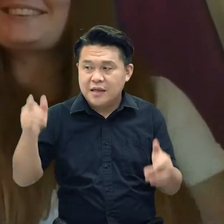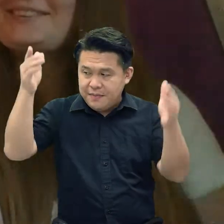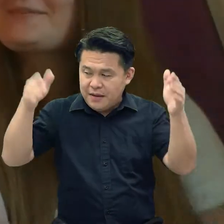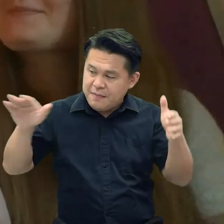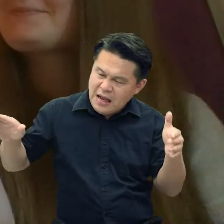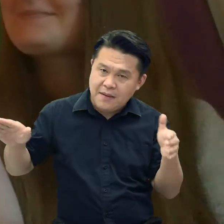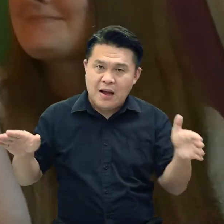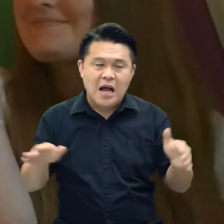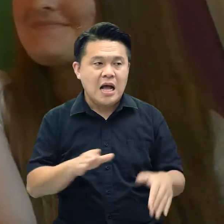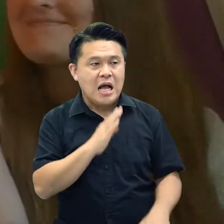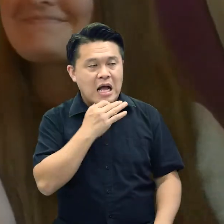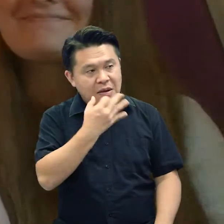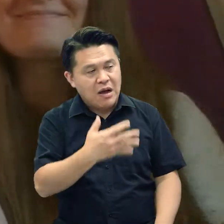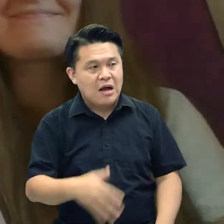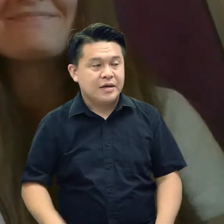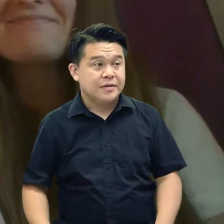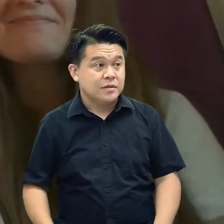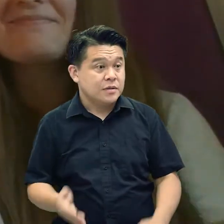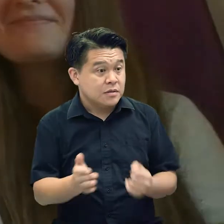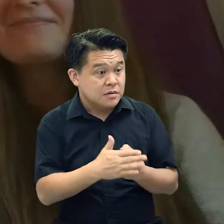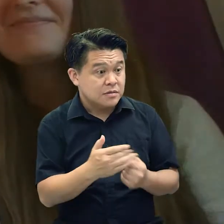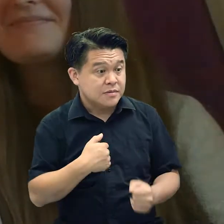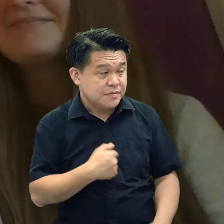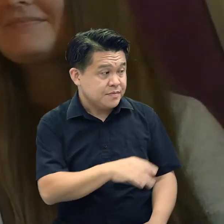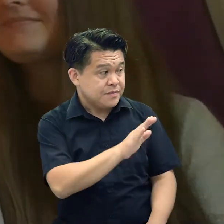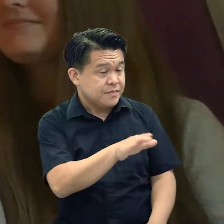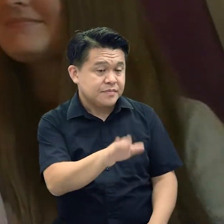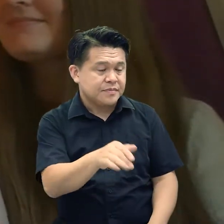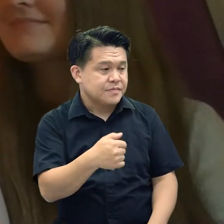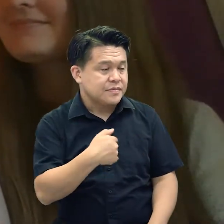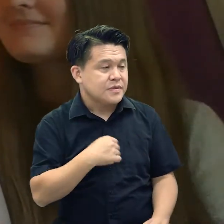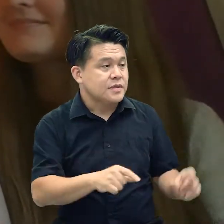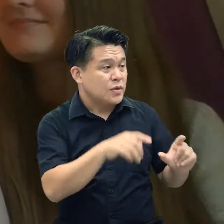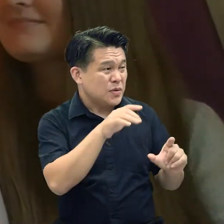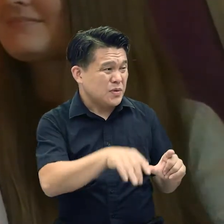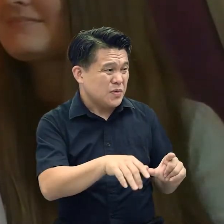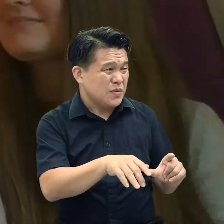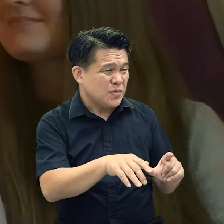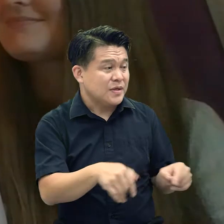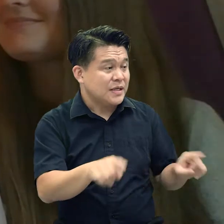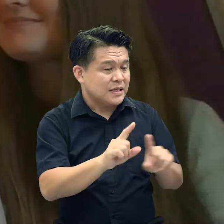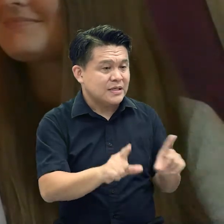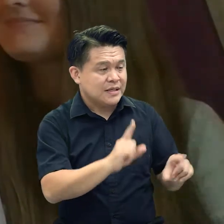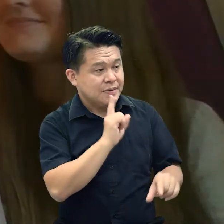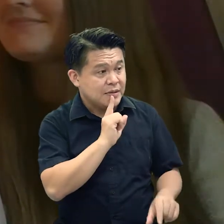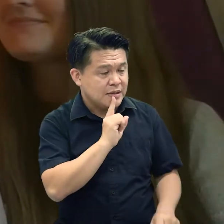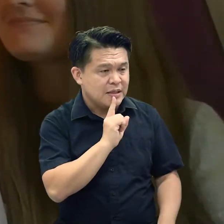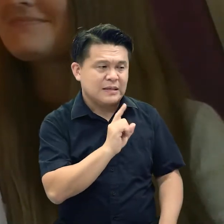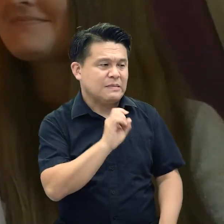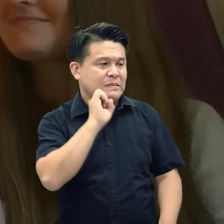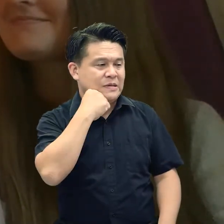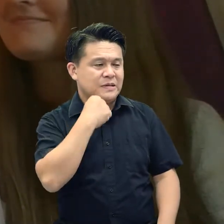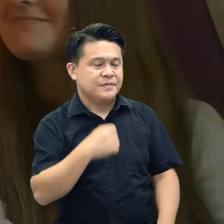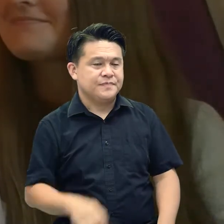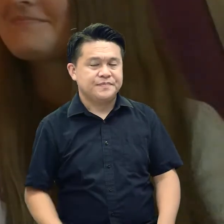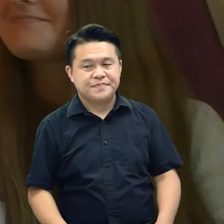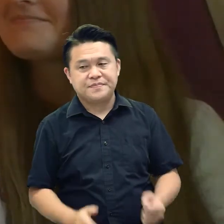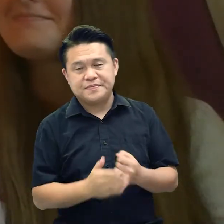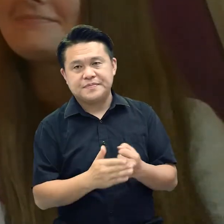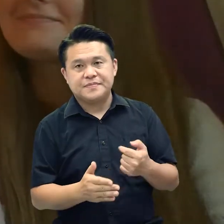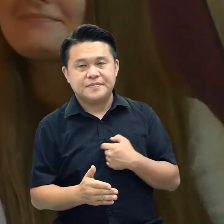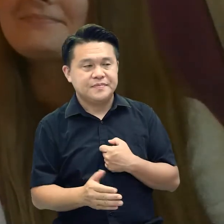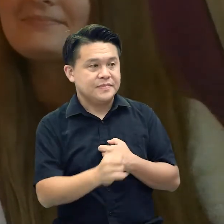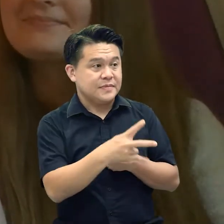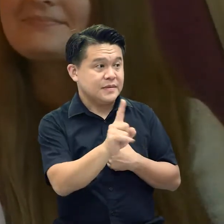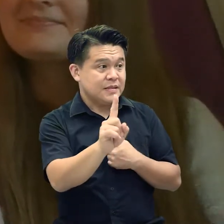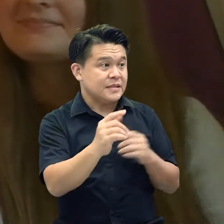like this. It was really hard. So I couldn't like ask her to move in with me. So I was the one who had to move in with